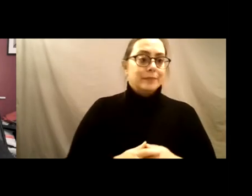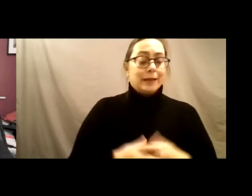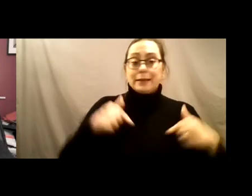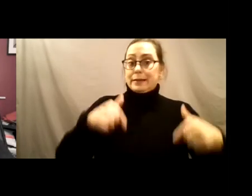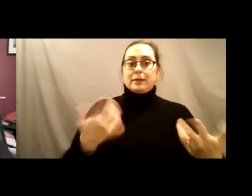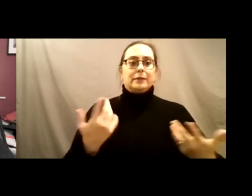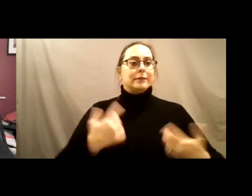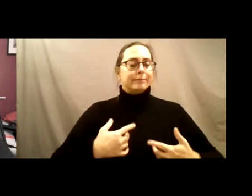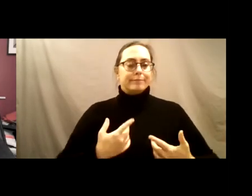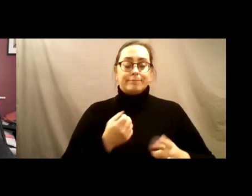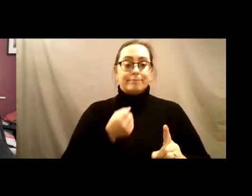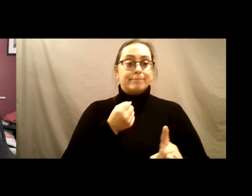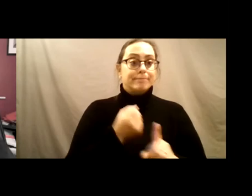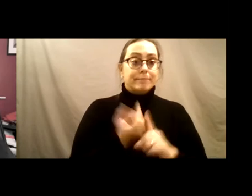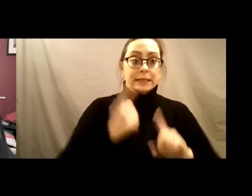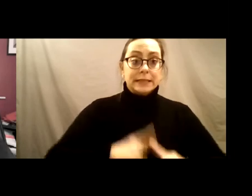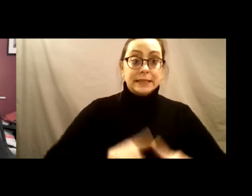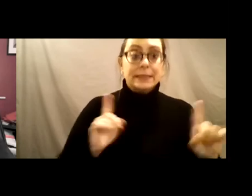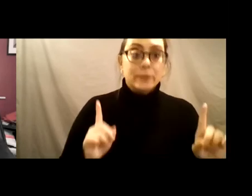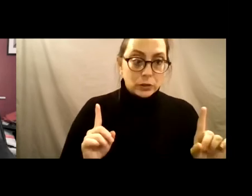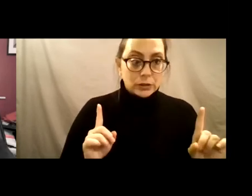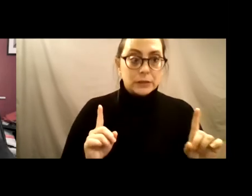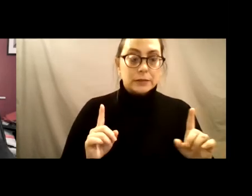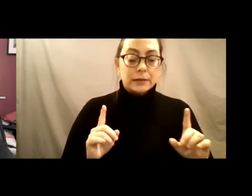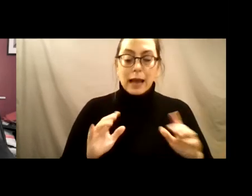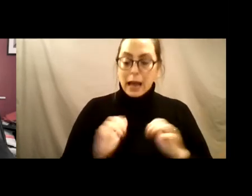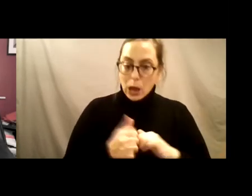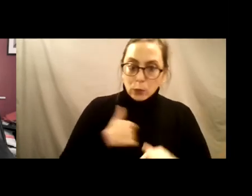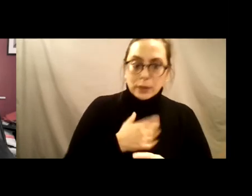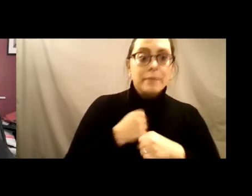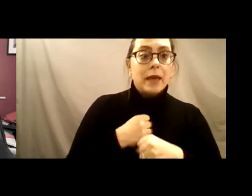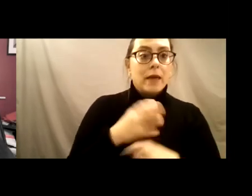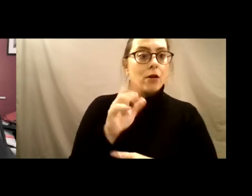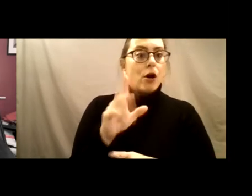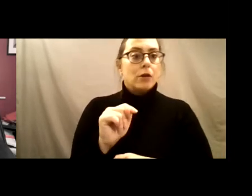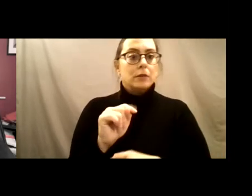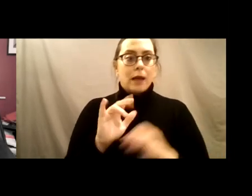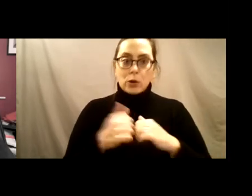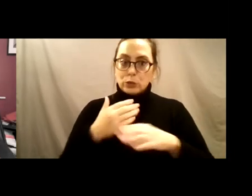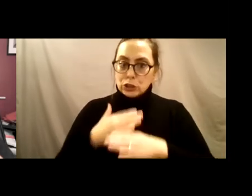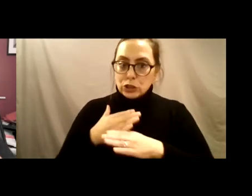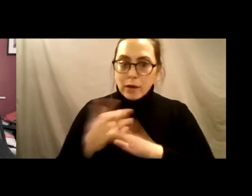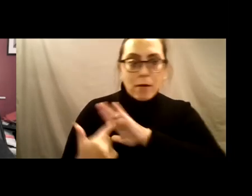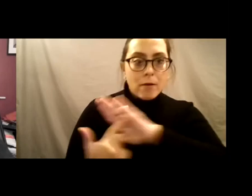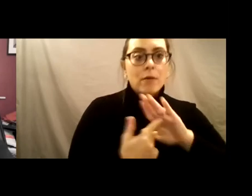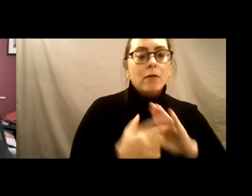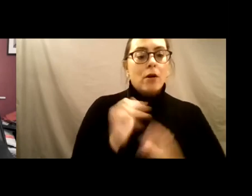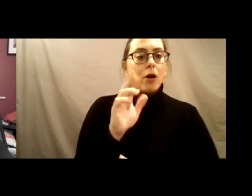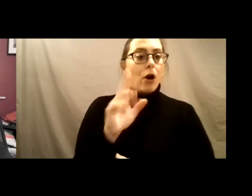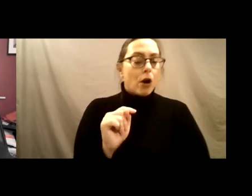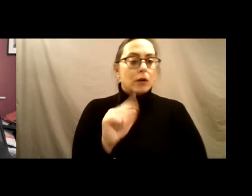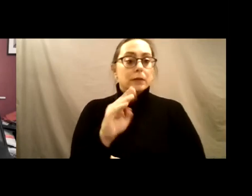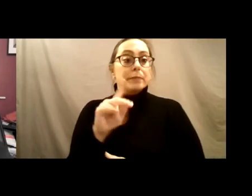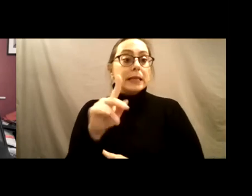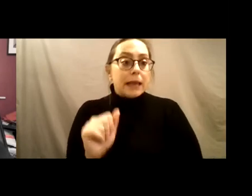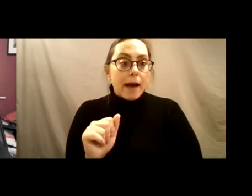unprecedented moments in how we're experiencing making art, sharing it, media, being in relationship with